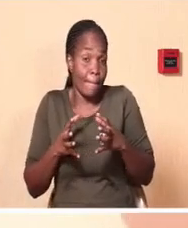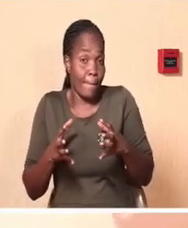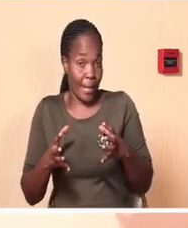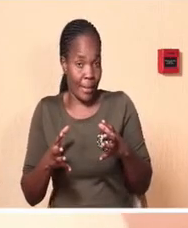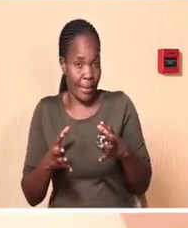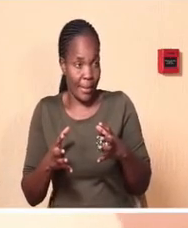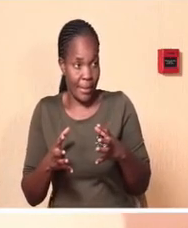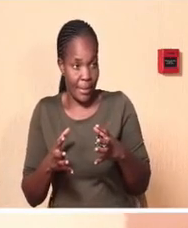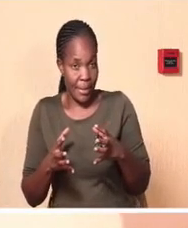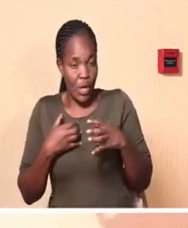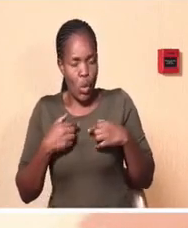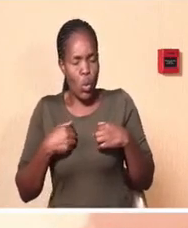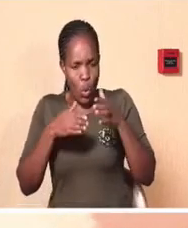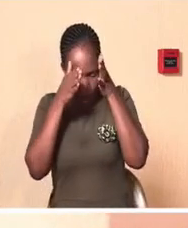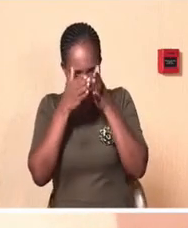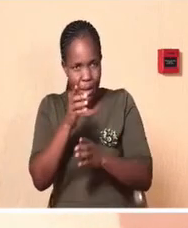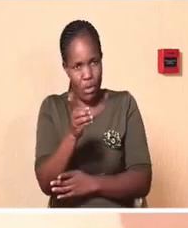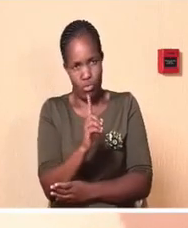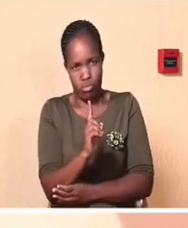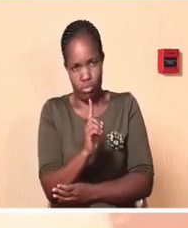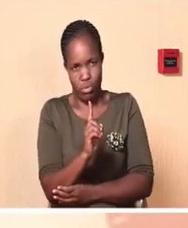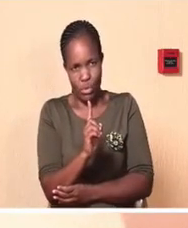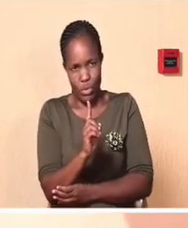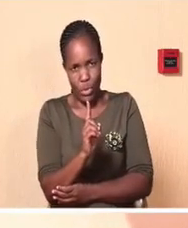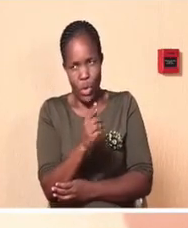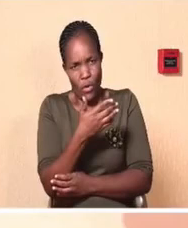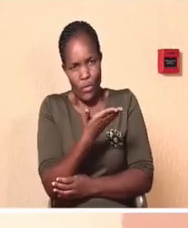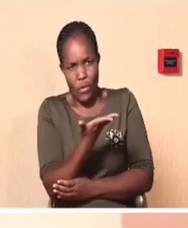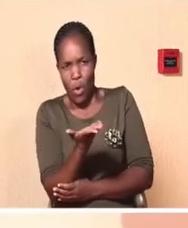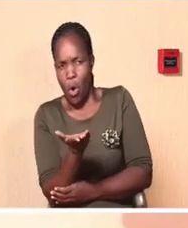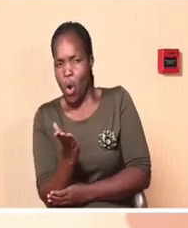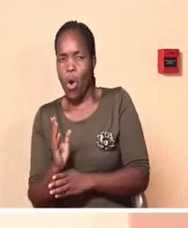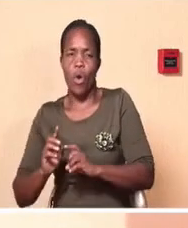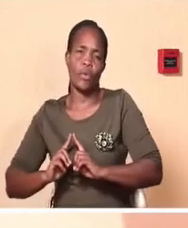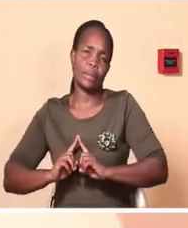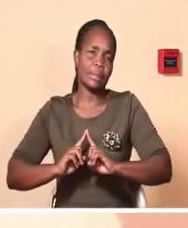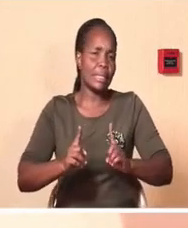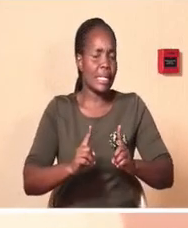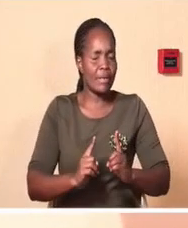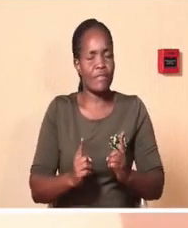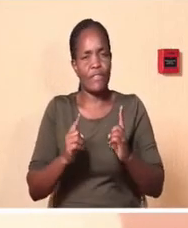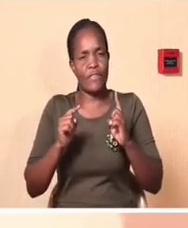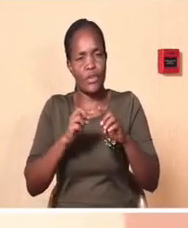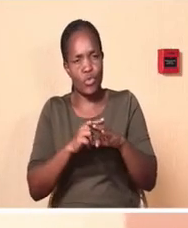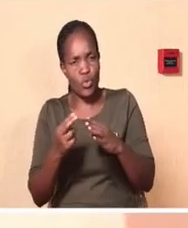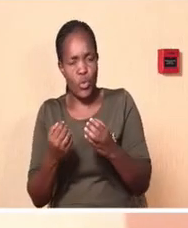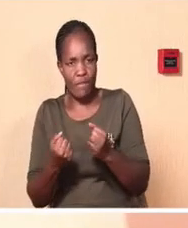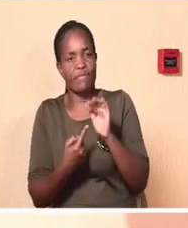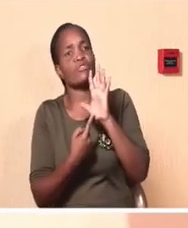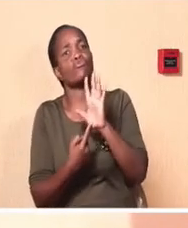We are looking at all the available evidence, and